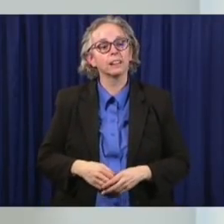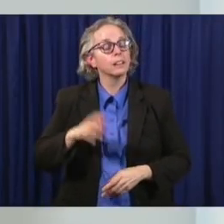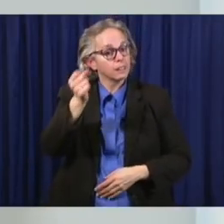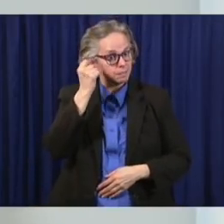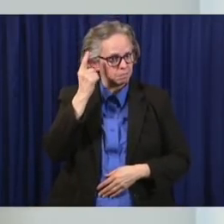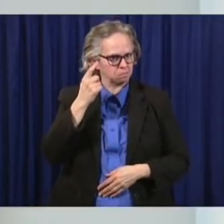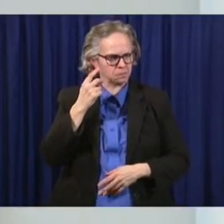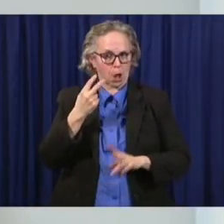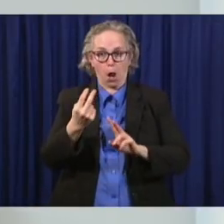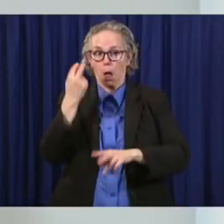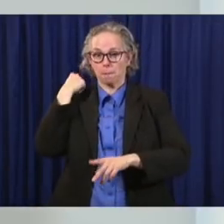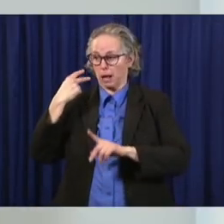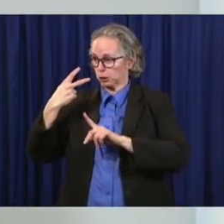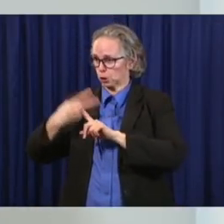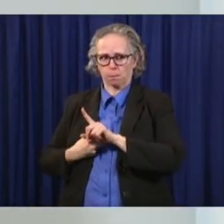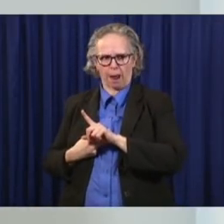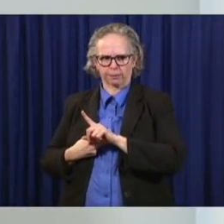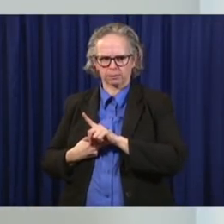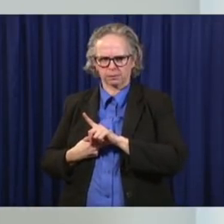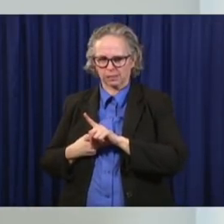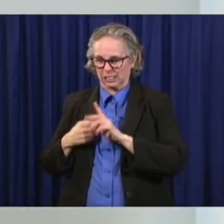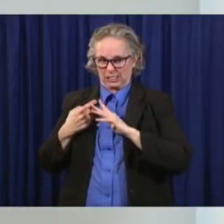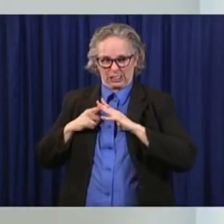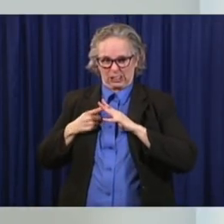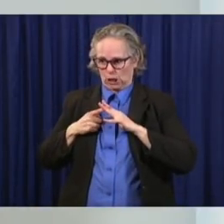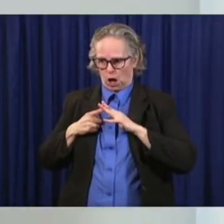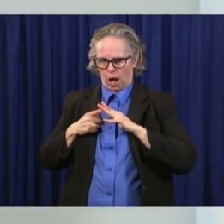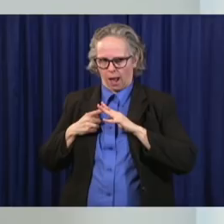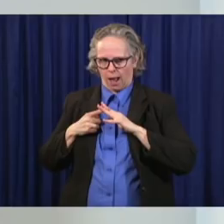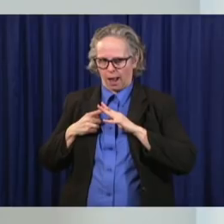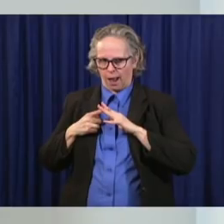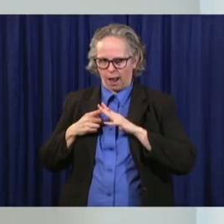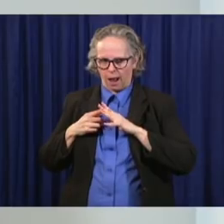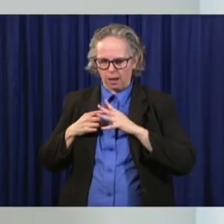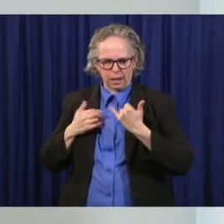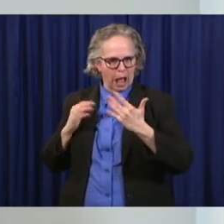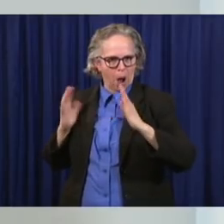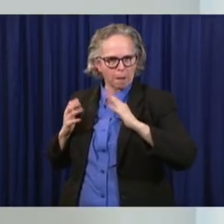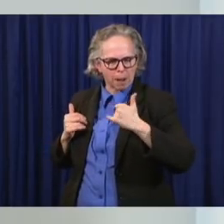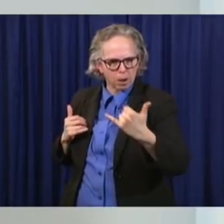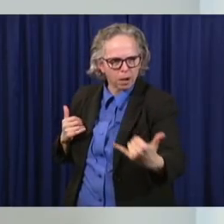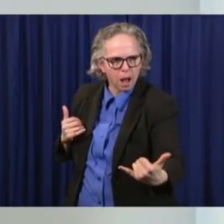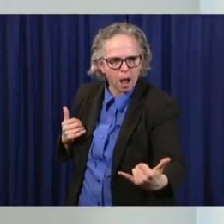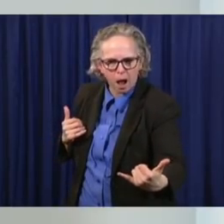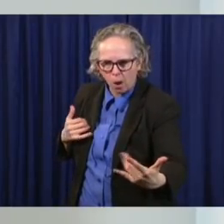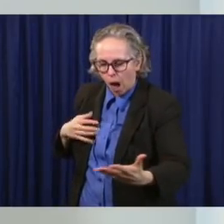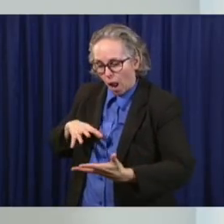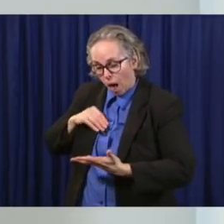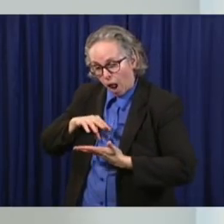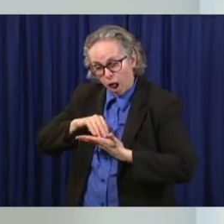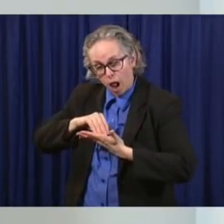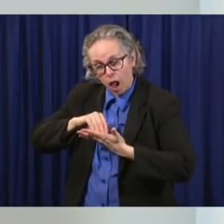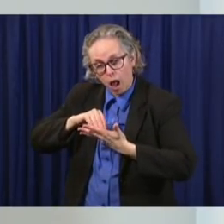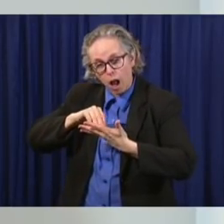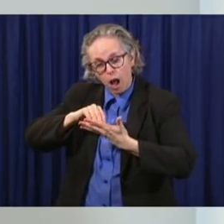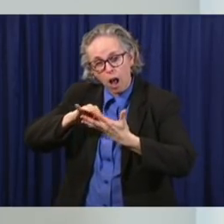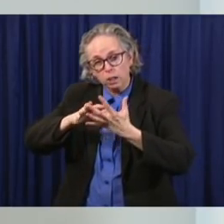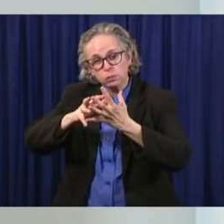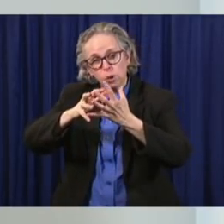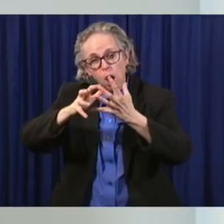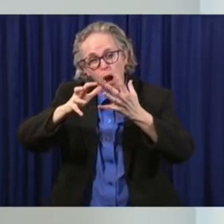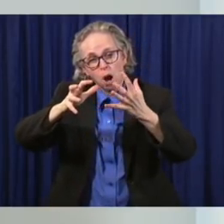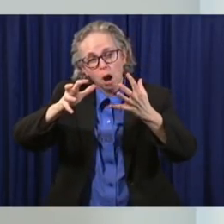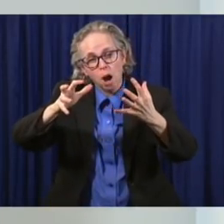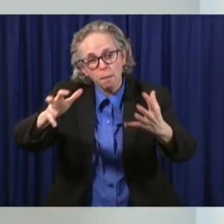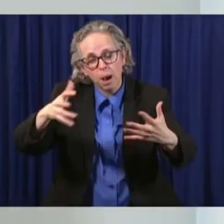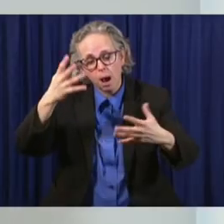started with this and how much we've learned since then. We've just learned a lot,